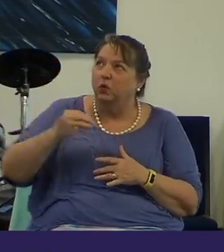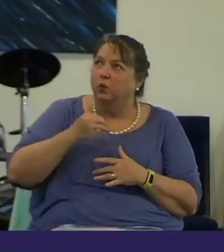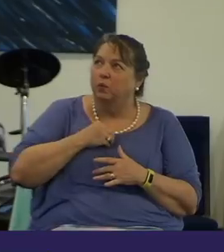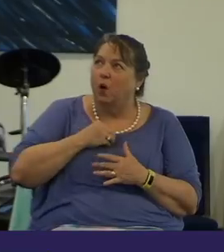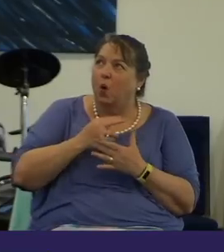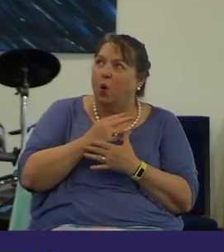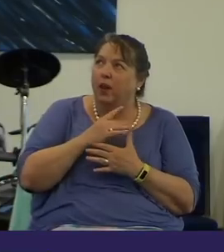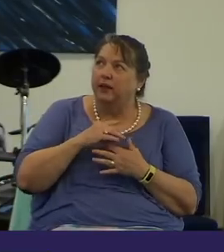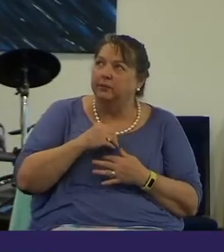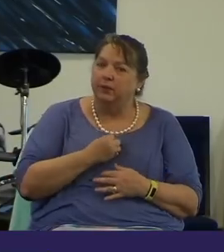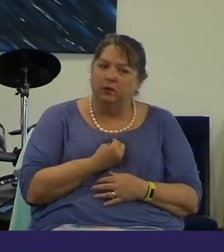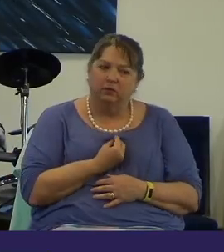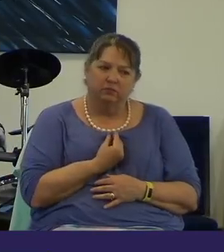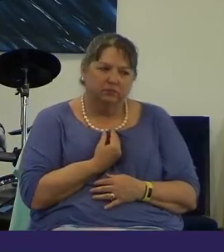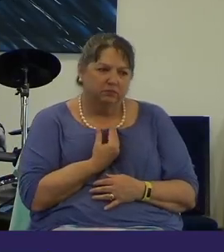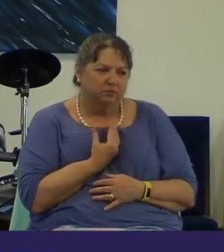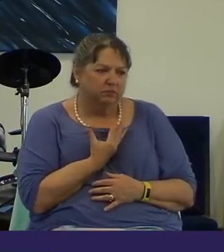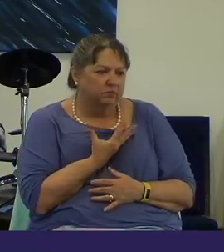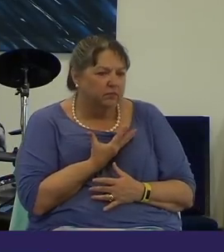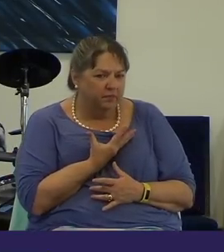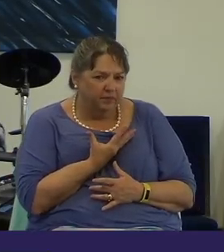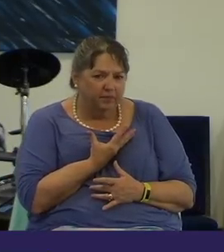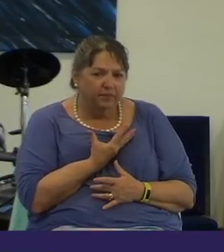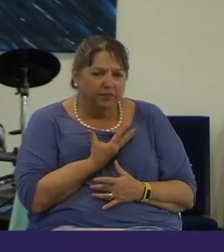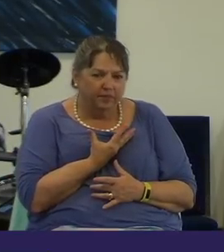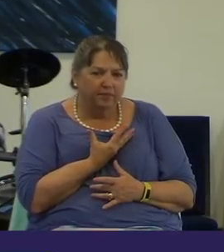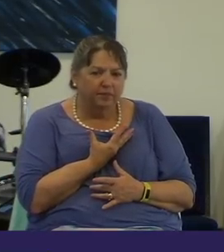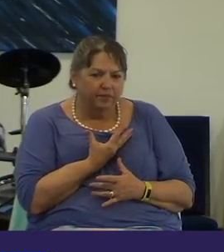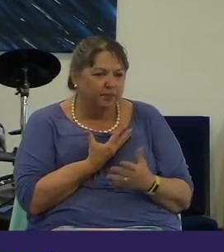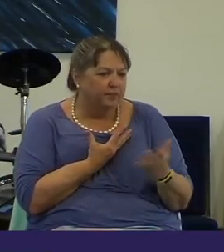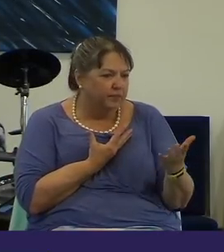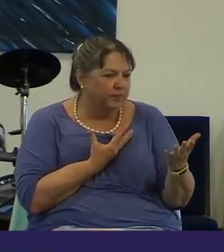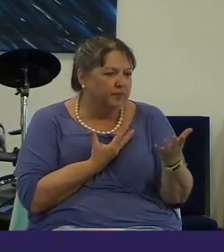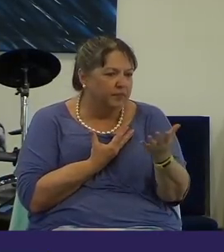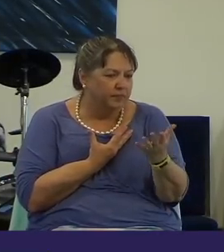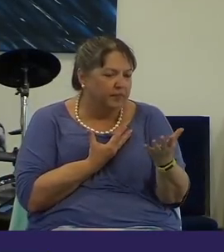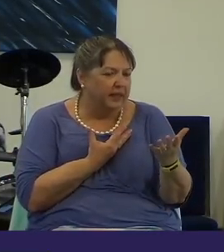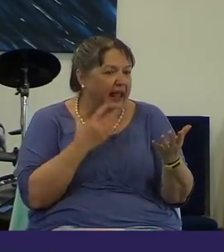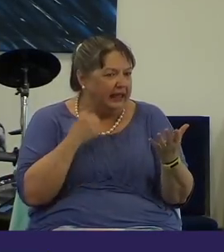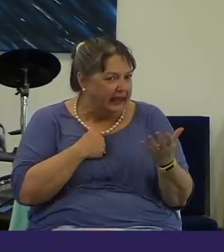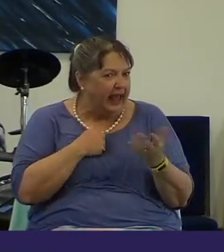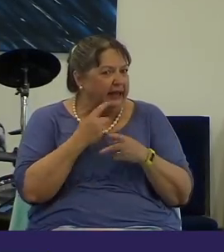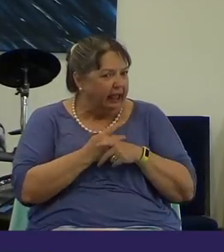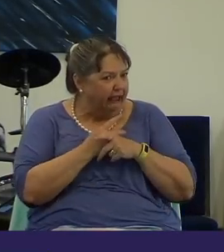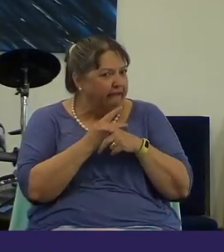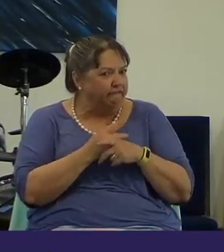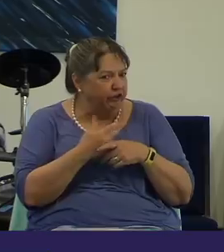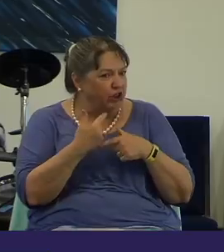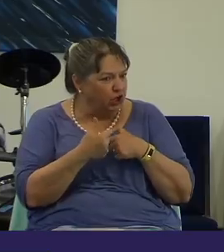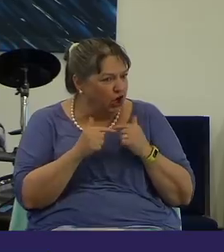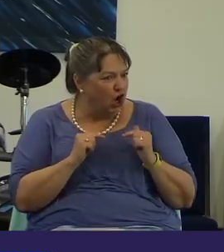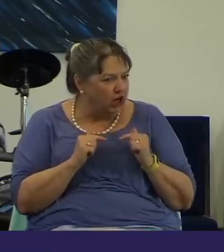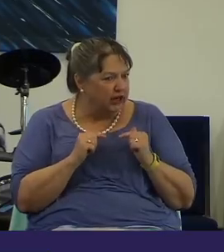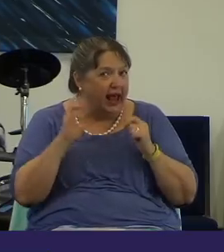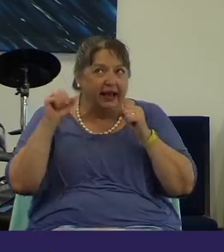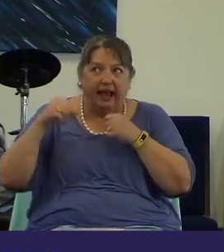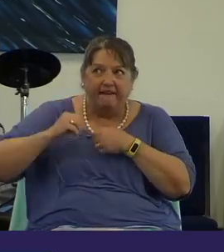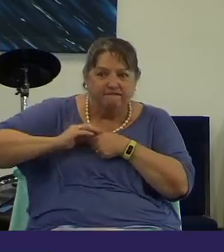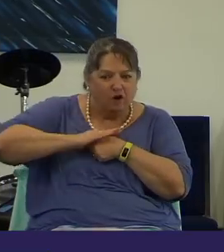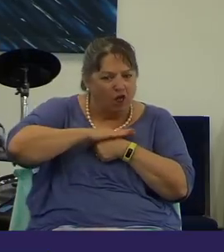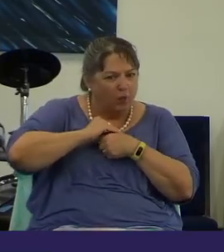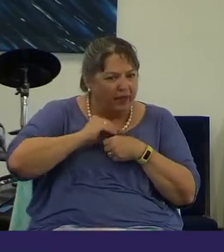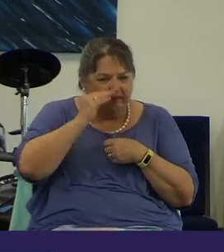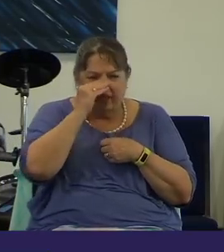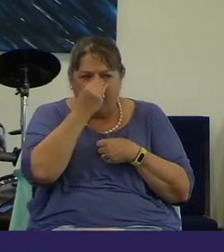can beautify the garden, can tend the garden, can maintain the garden, can fill it with flowers that grow and